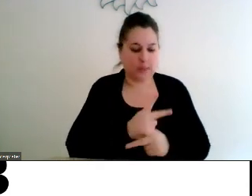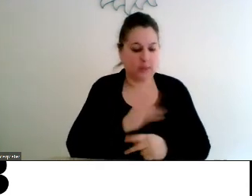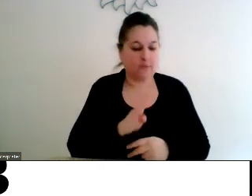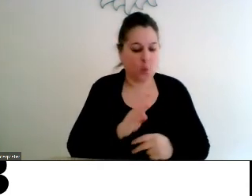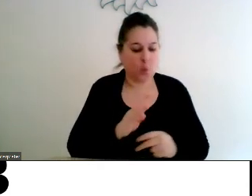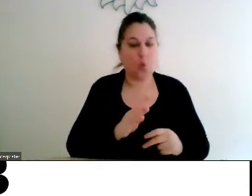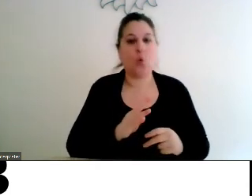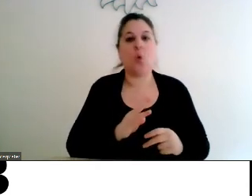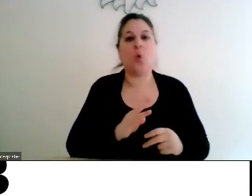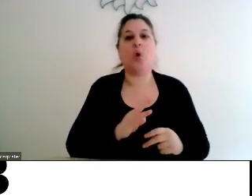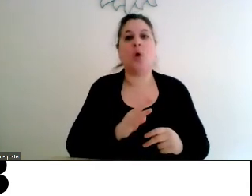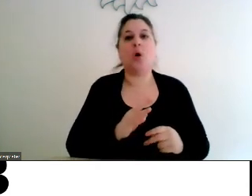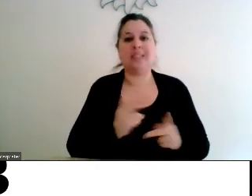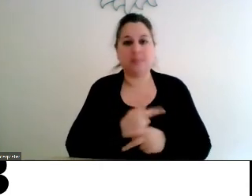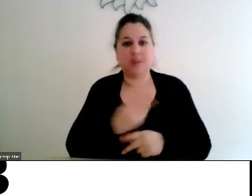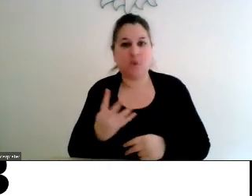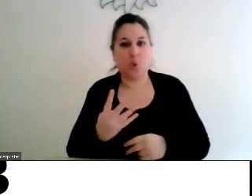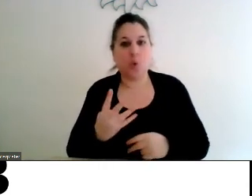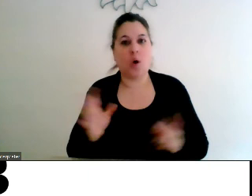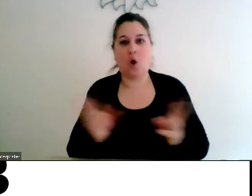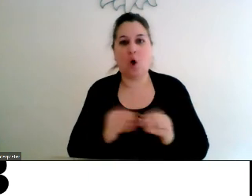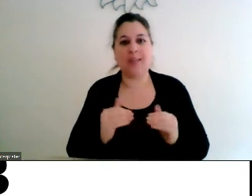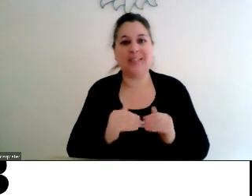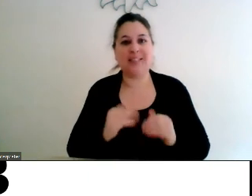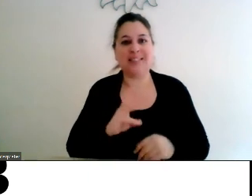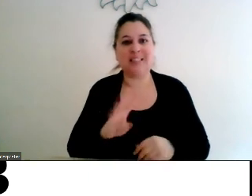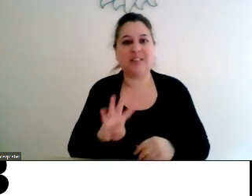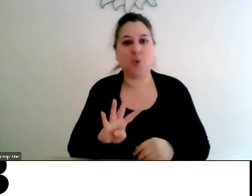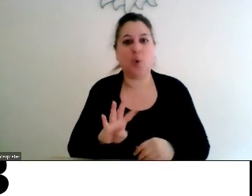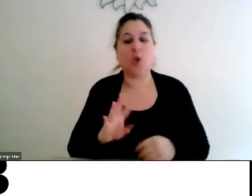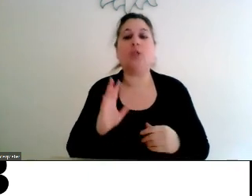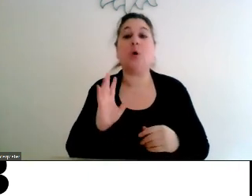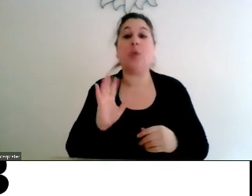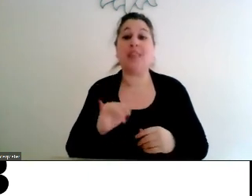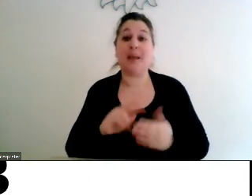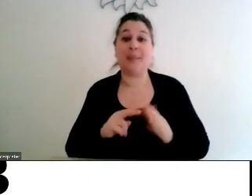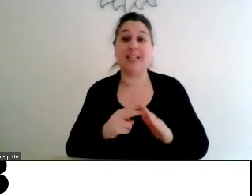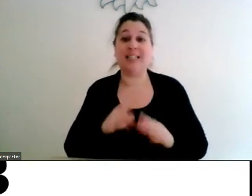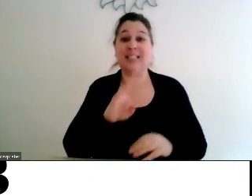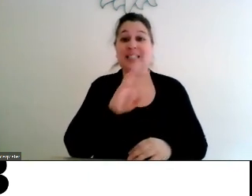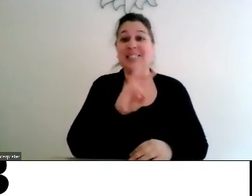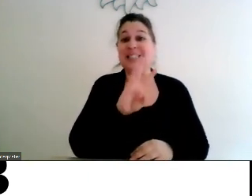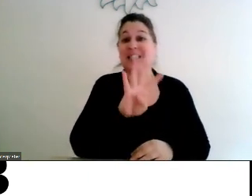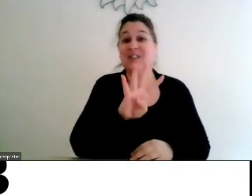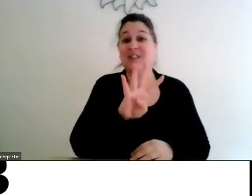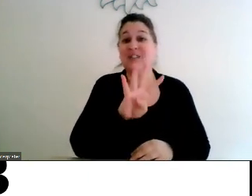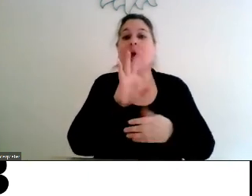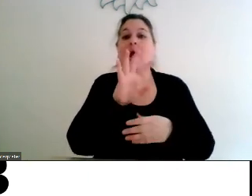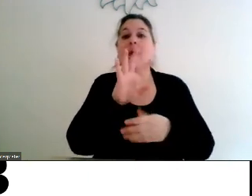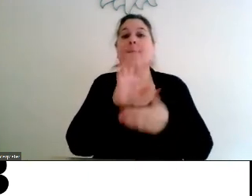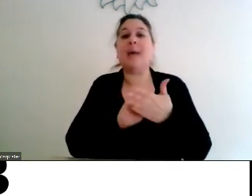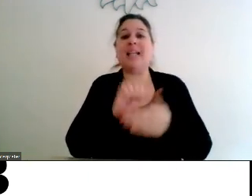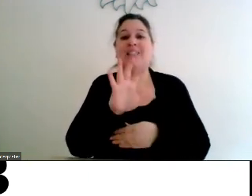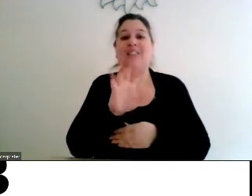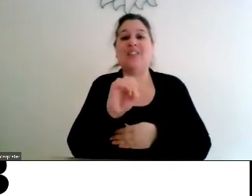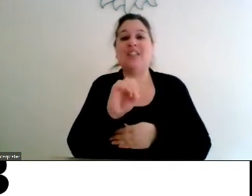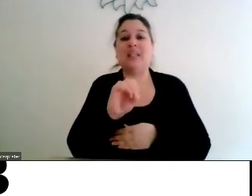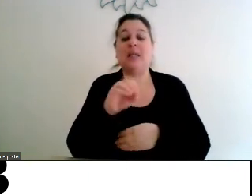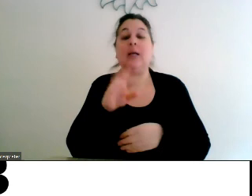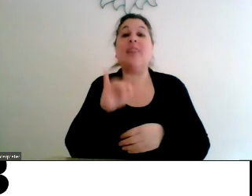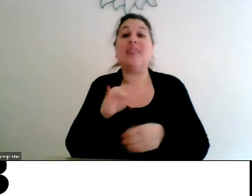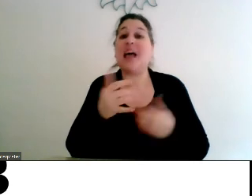So that's 64 minus 50. But that's still inside the parentheses. Okay, I'm not done